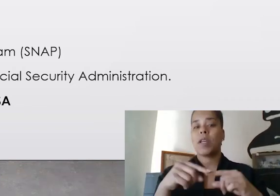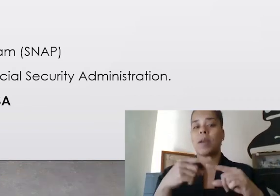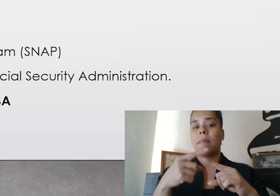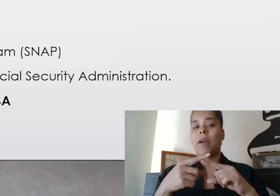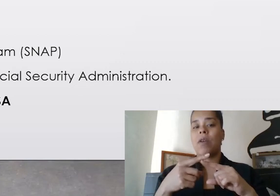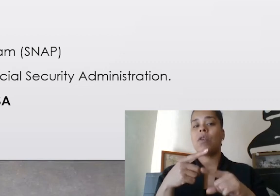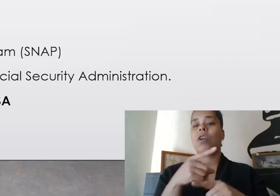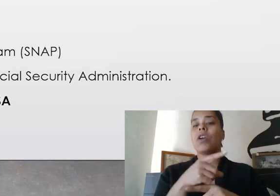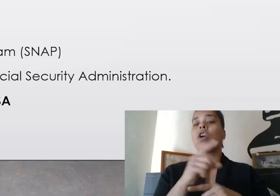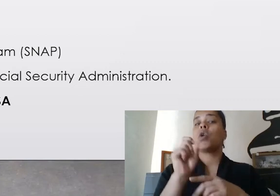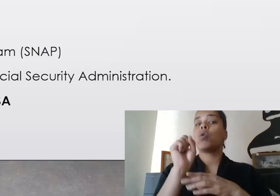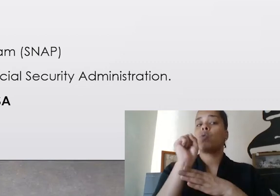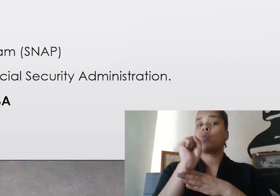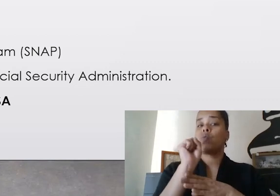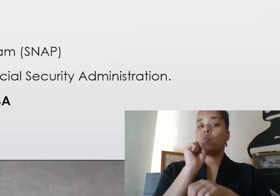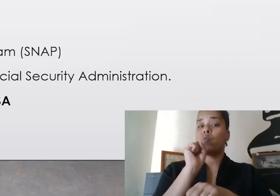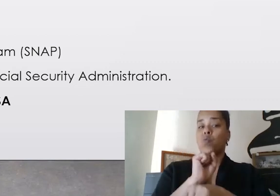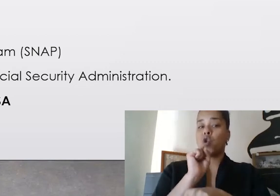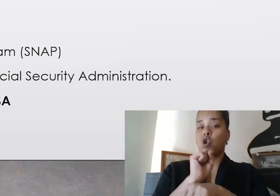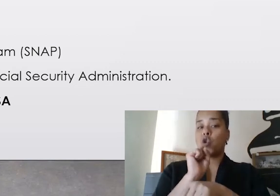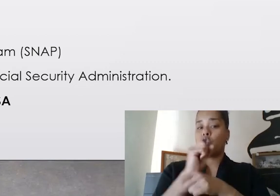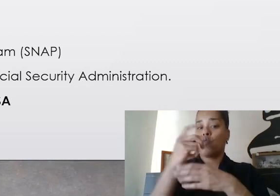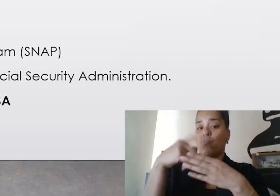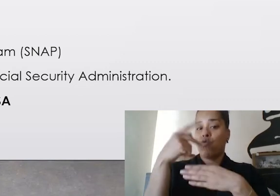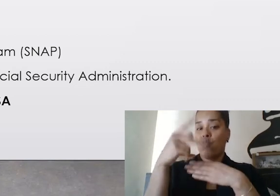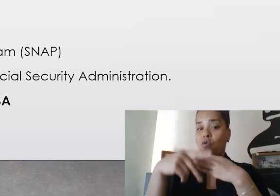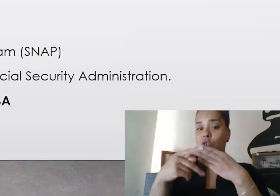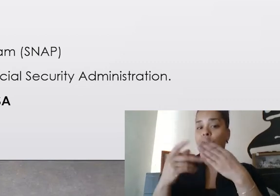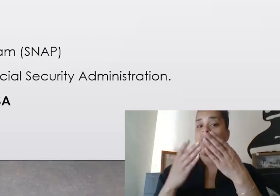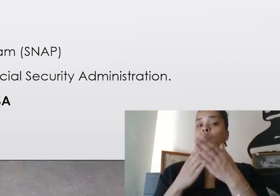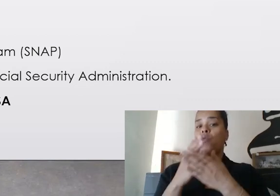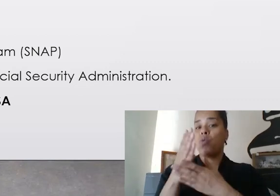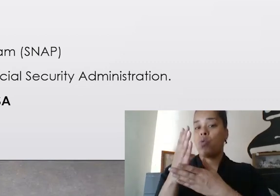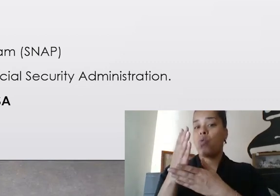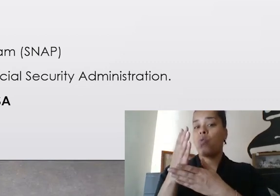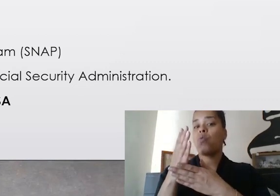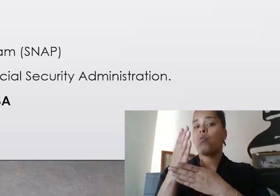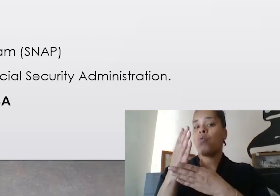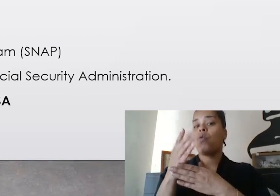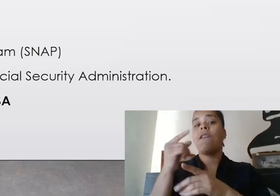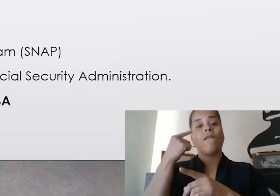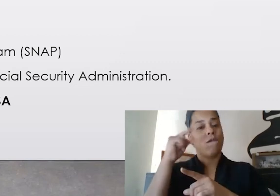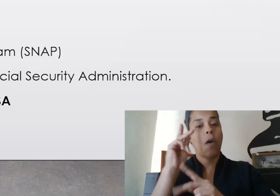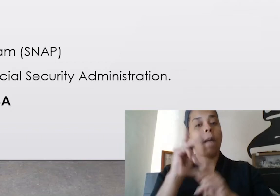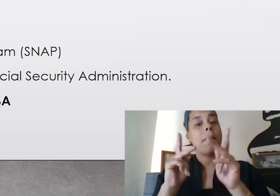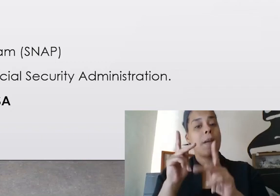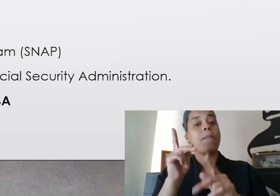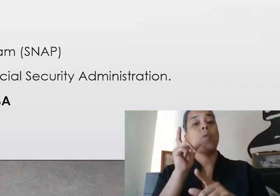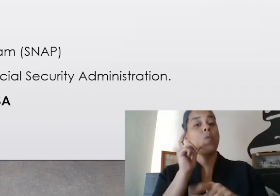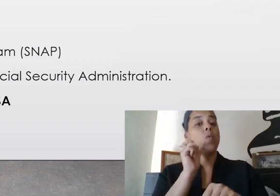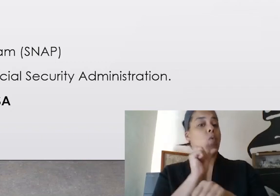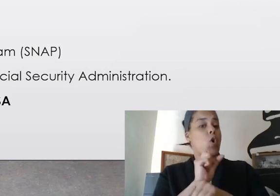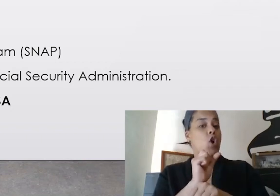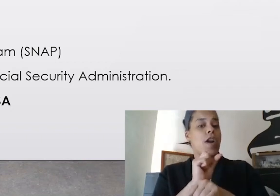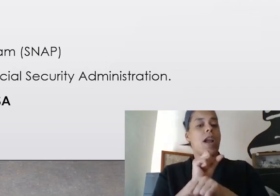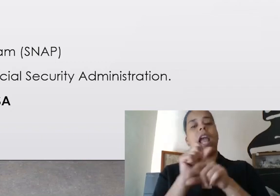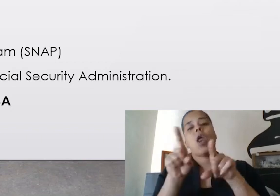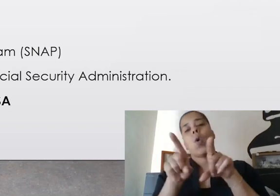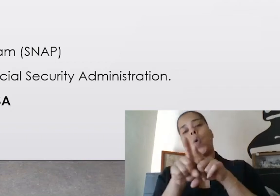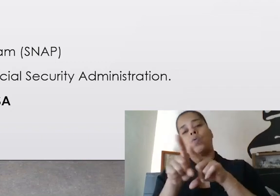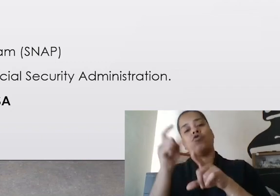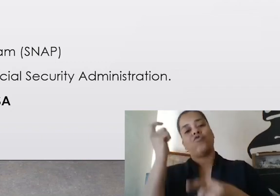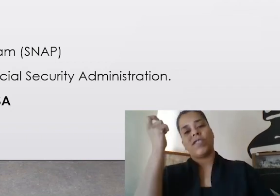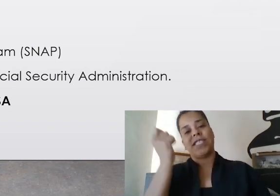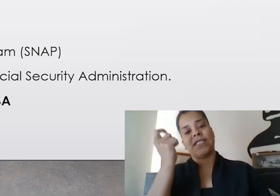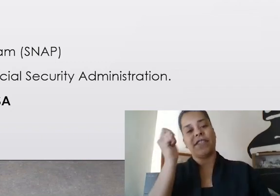be briefly talking about work incentive programs for individuals who are working and who are also receiving Social